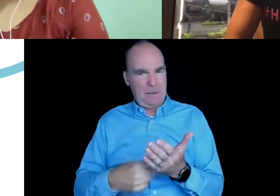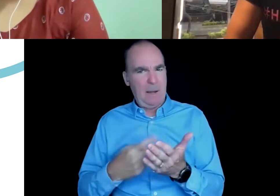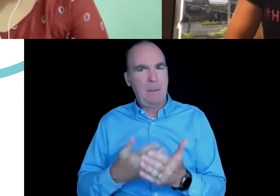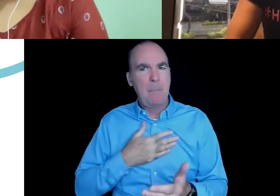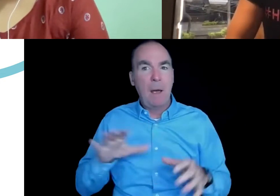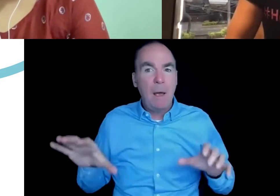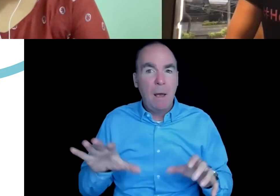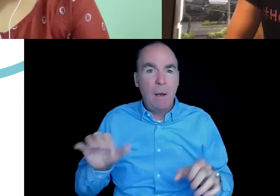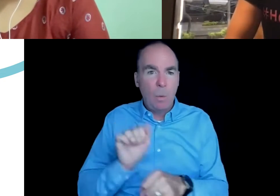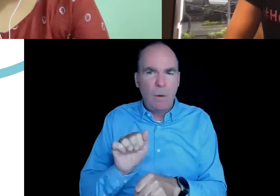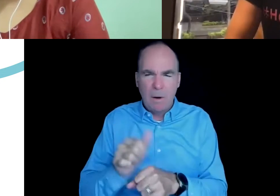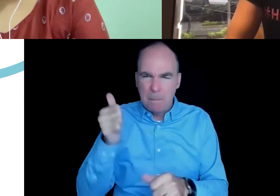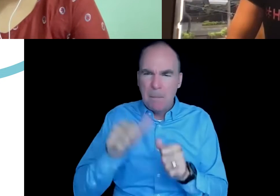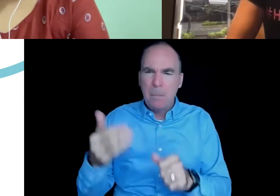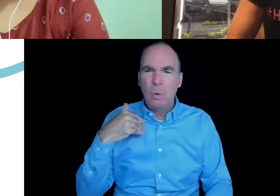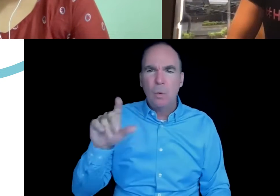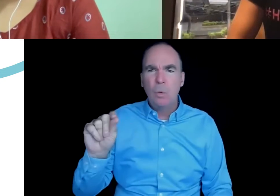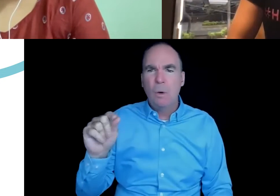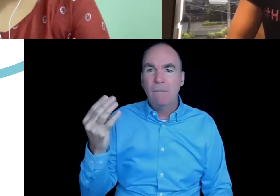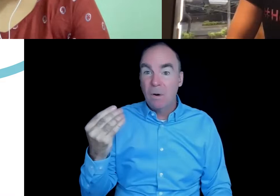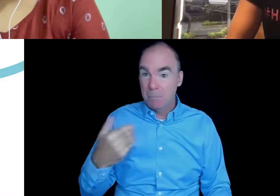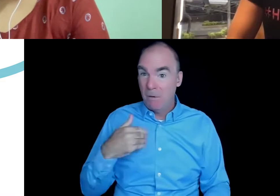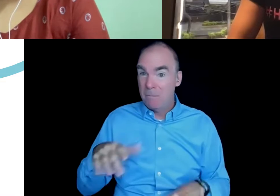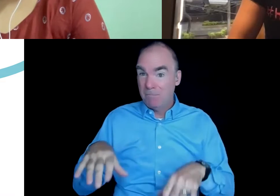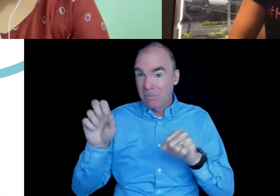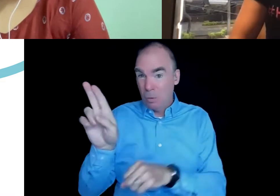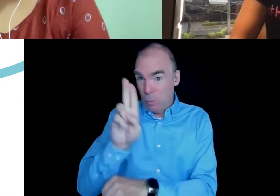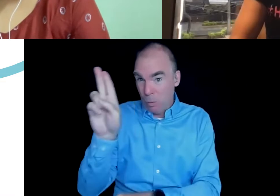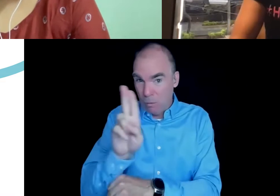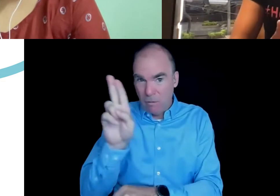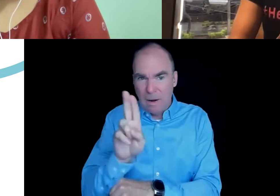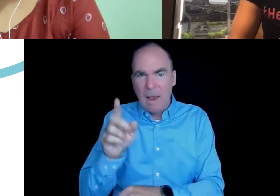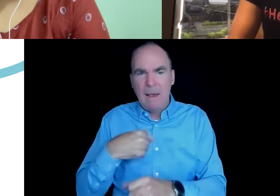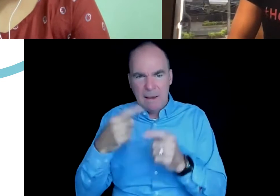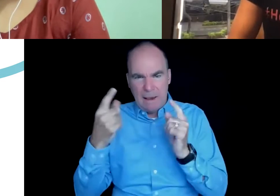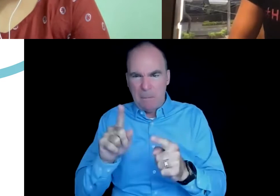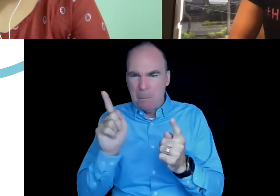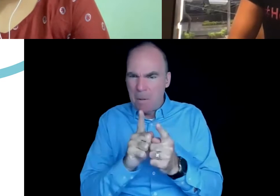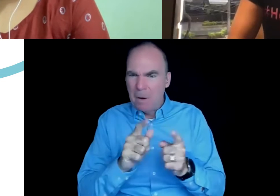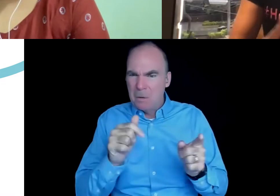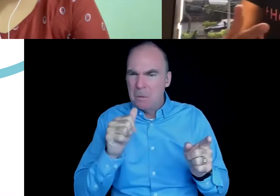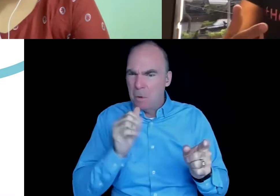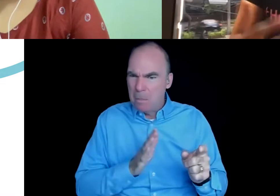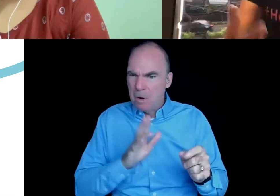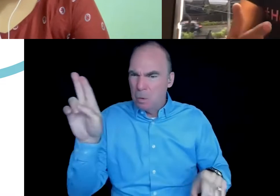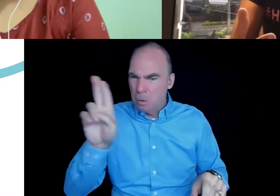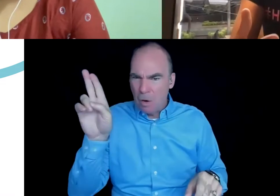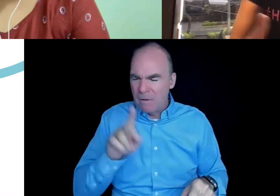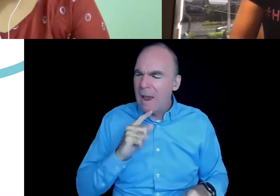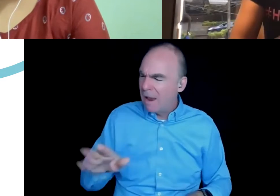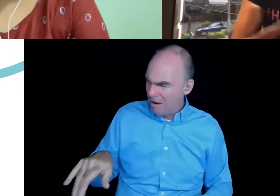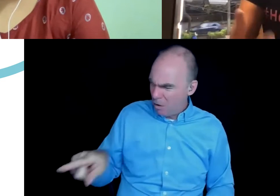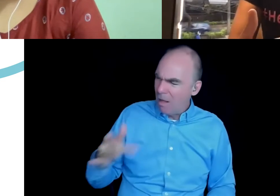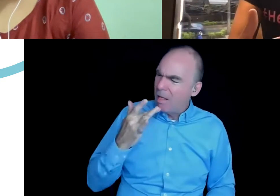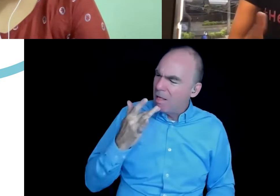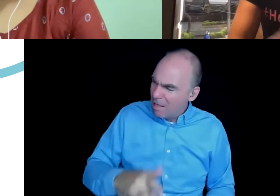to 2014, when I was a student at university, I met a girl at university and she came to me and said, Leif, how lucky you